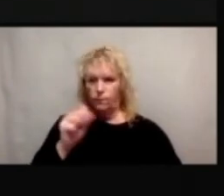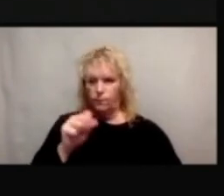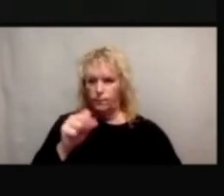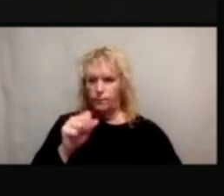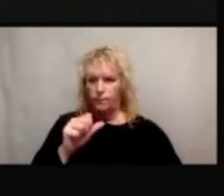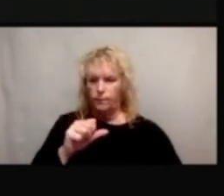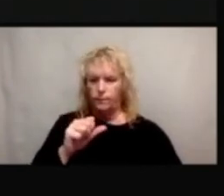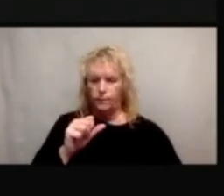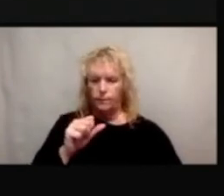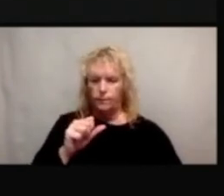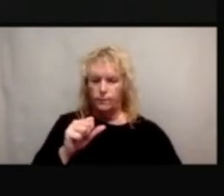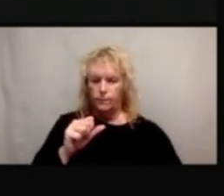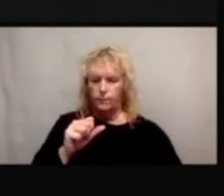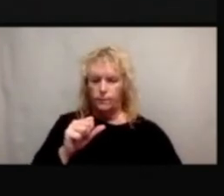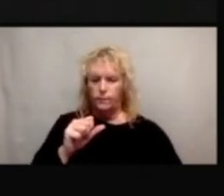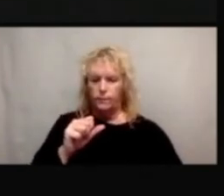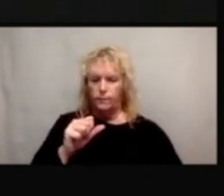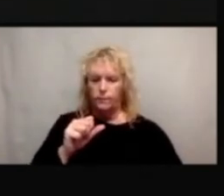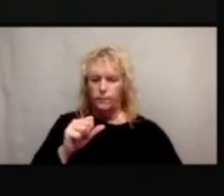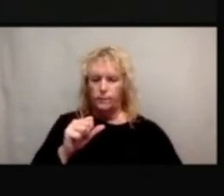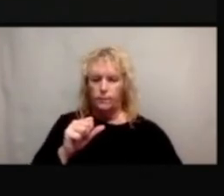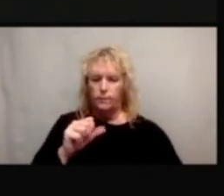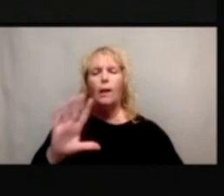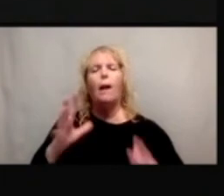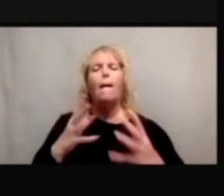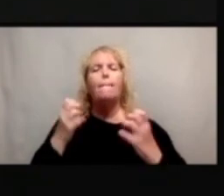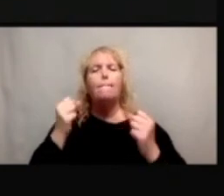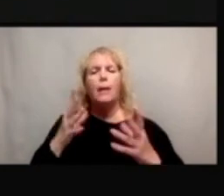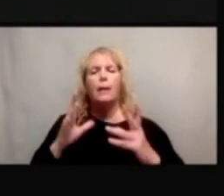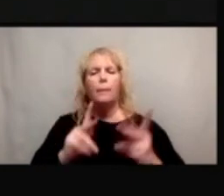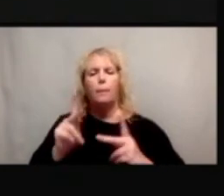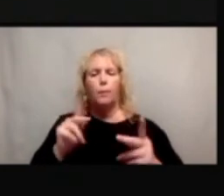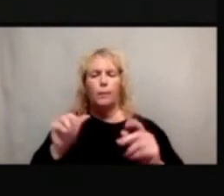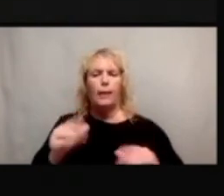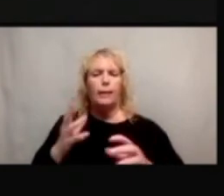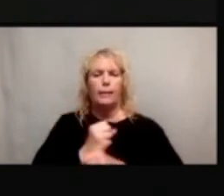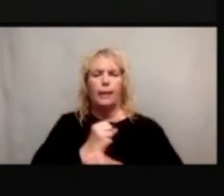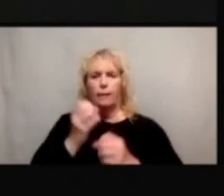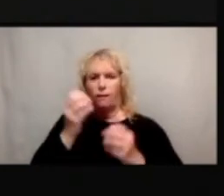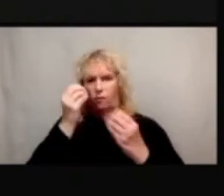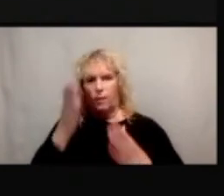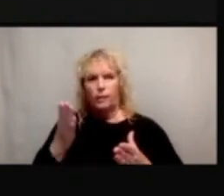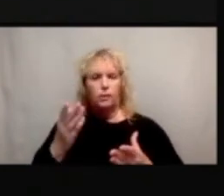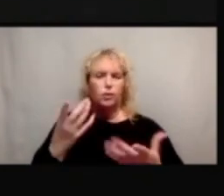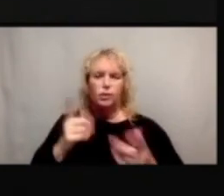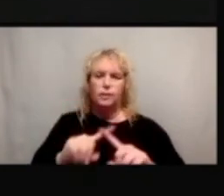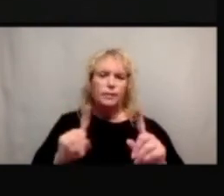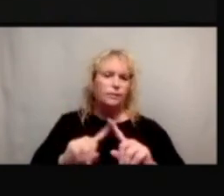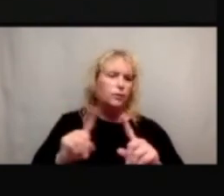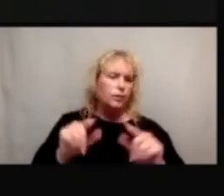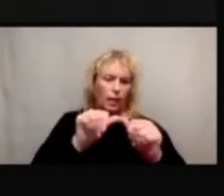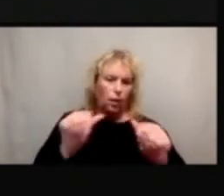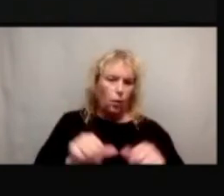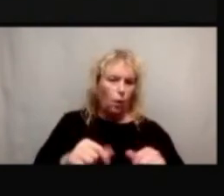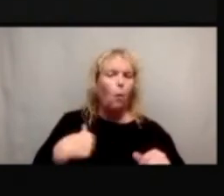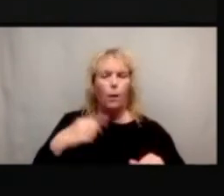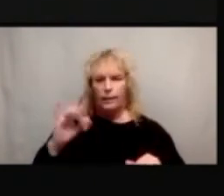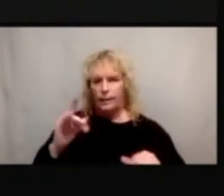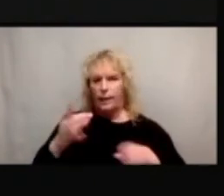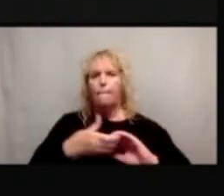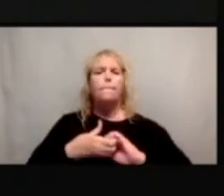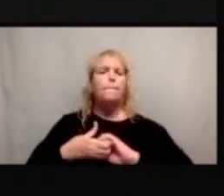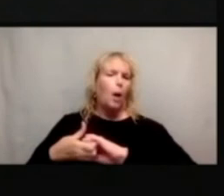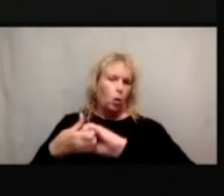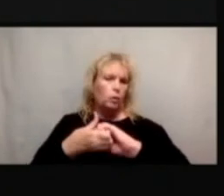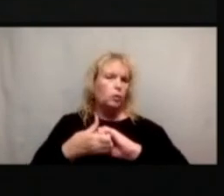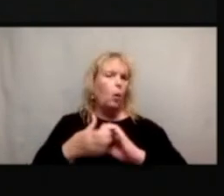what we found was that a lot of folks find information in a lot of different areas, and actually I've partnered with some new different companies that are looking